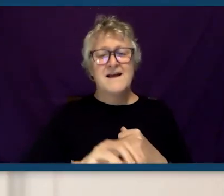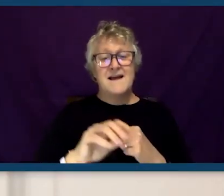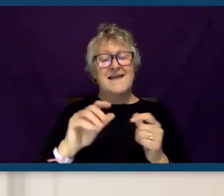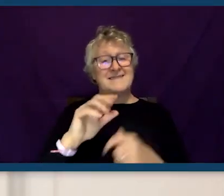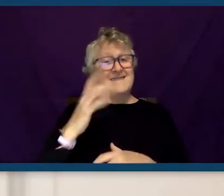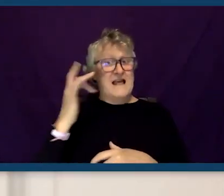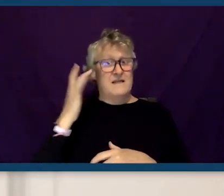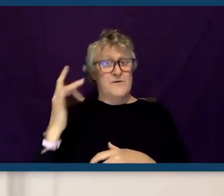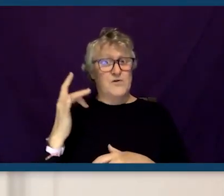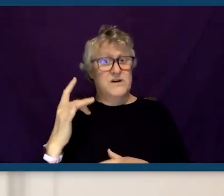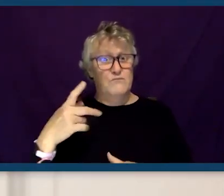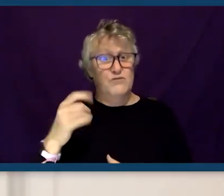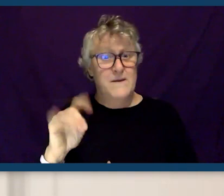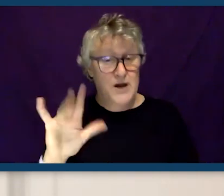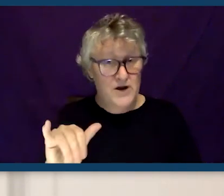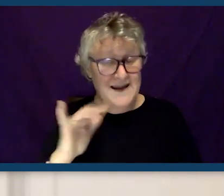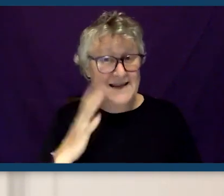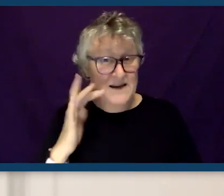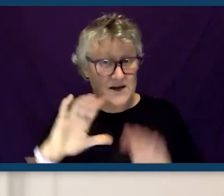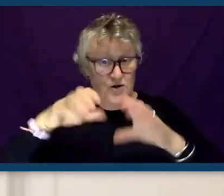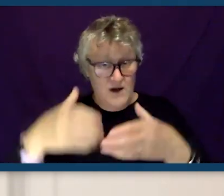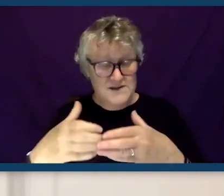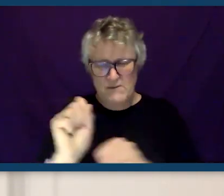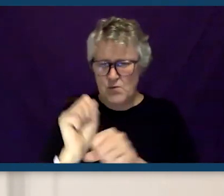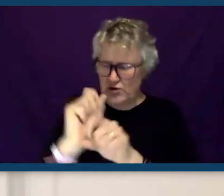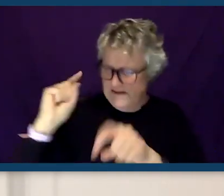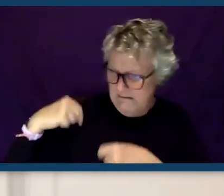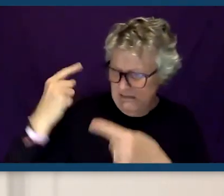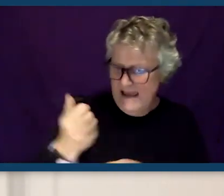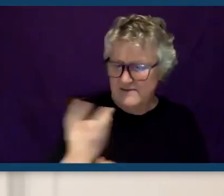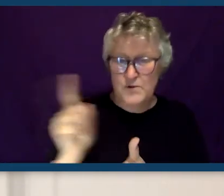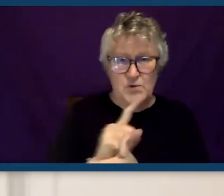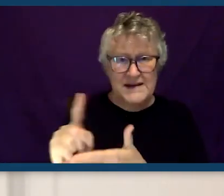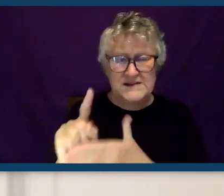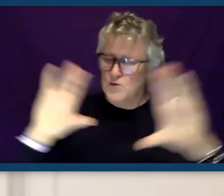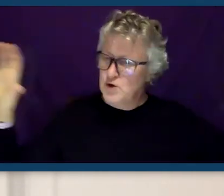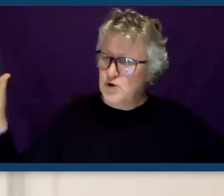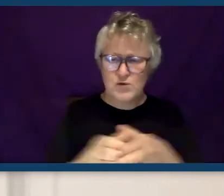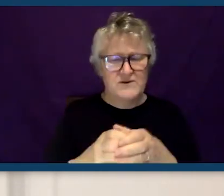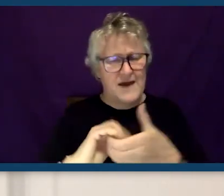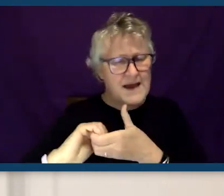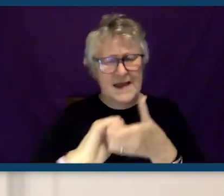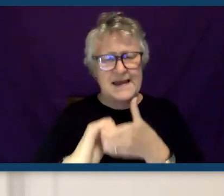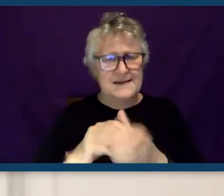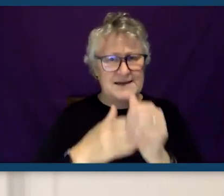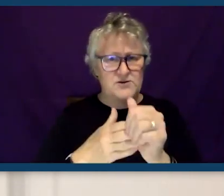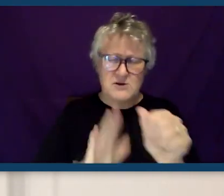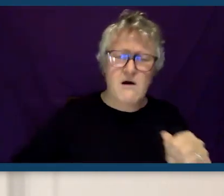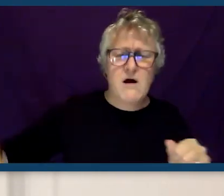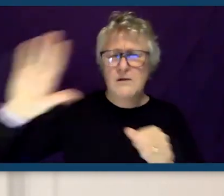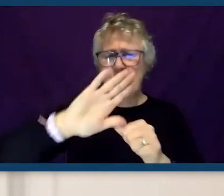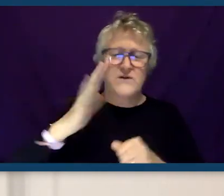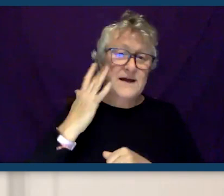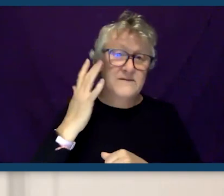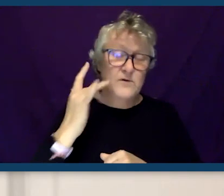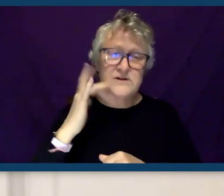Democratic Party and the AAPI caucus of the CDP have been working together over the last few weeks to unify community leaders across California